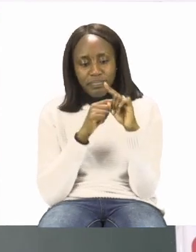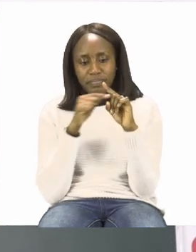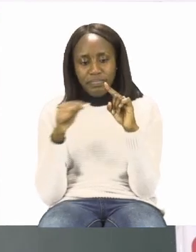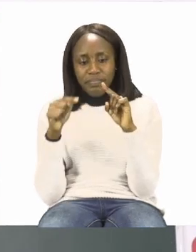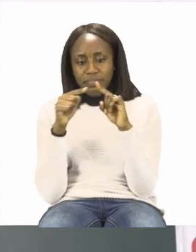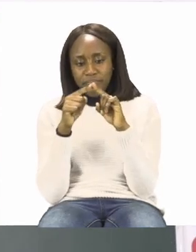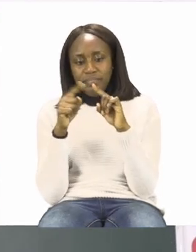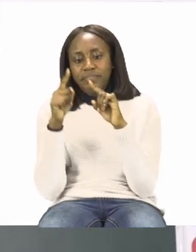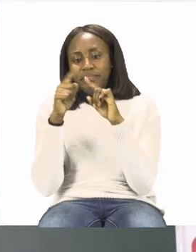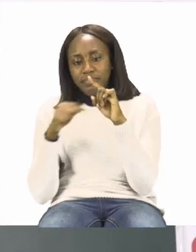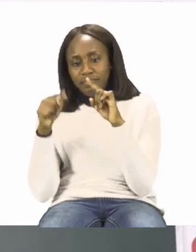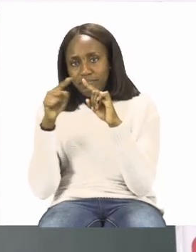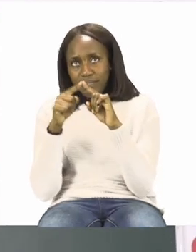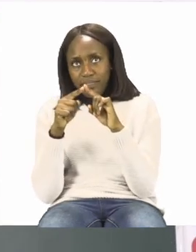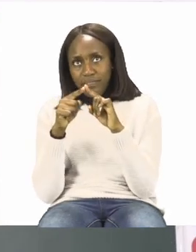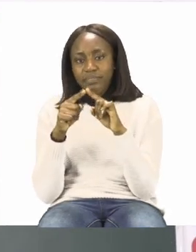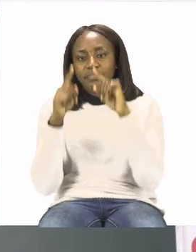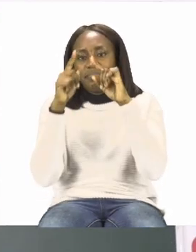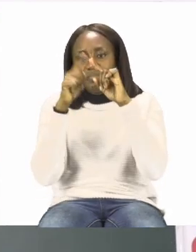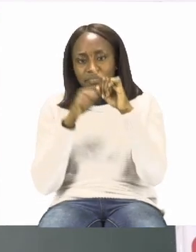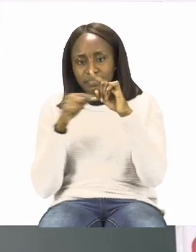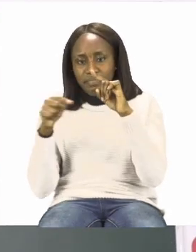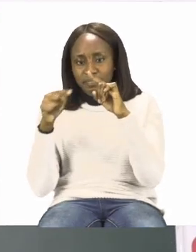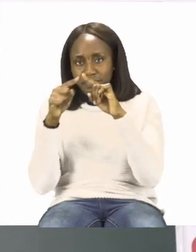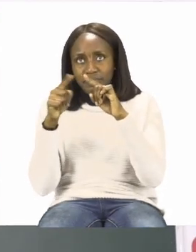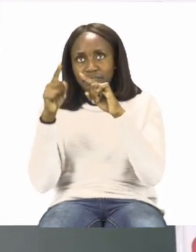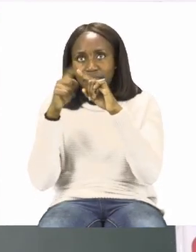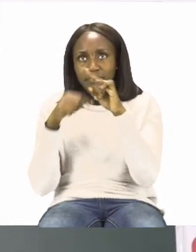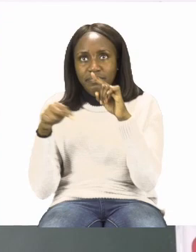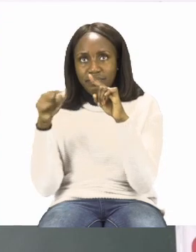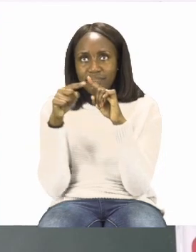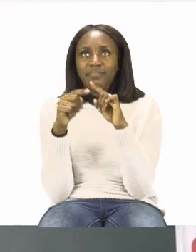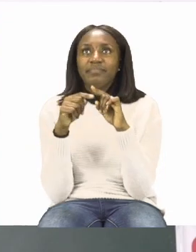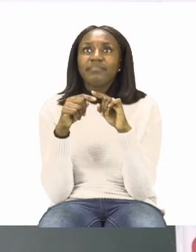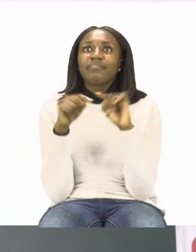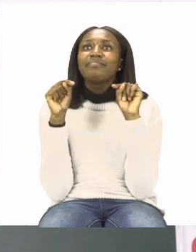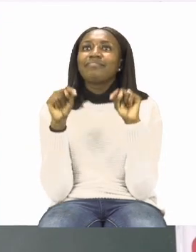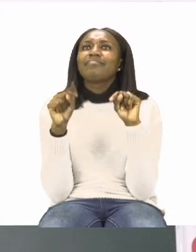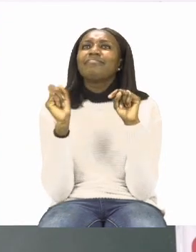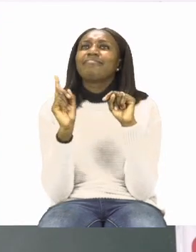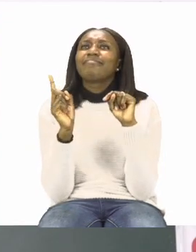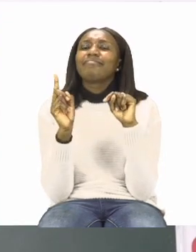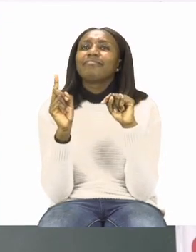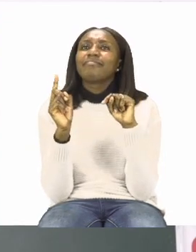Triangle, circle. And what would the next shape be?